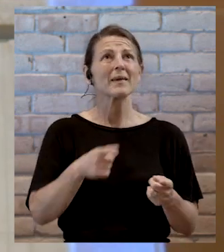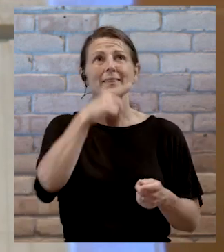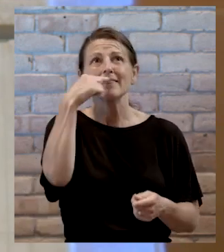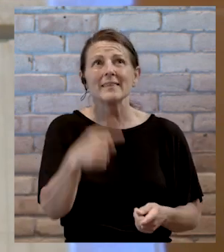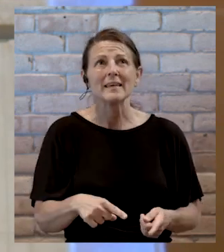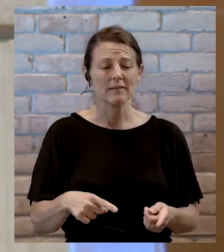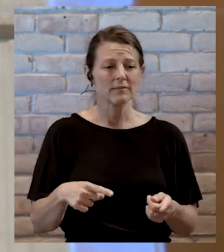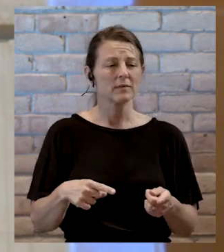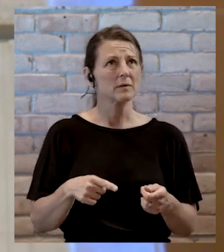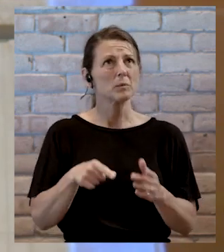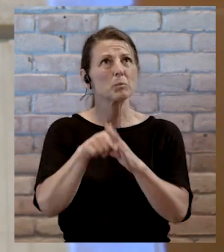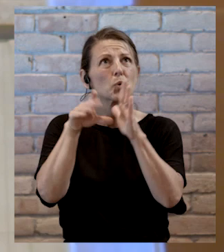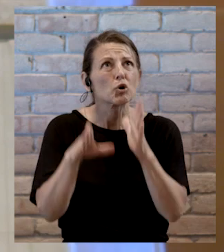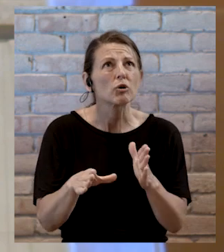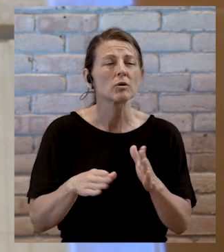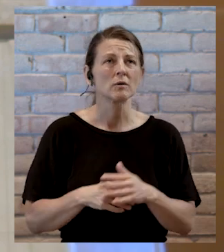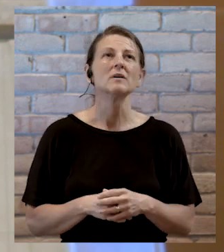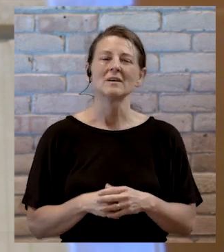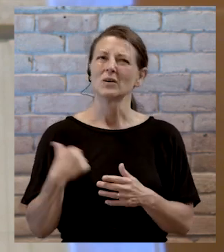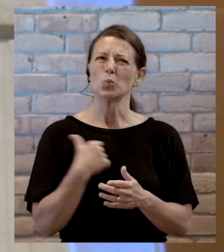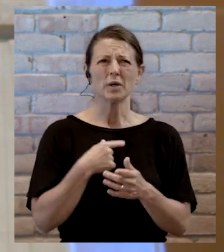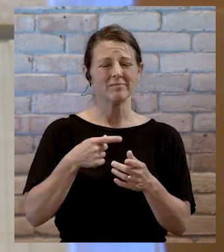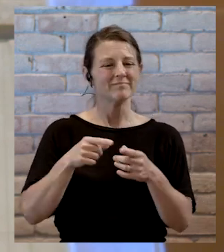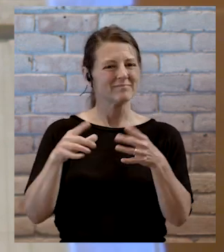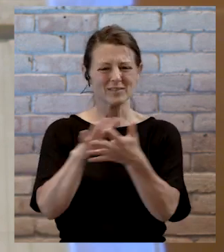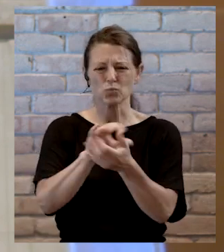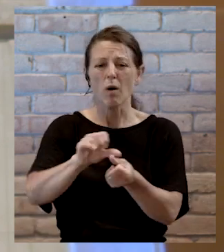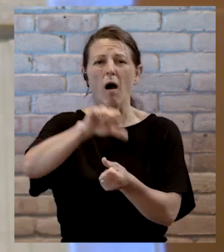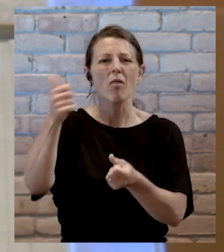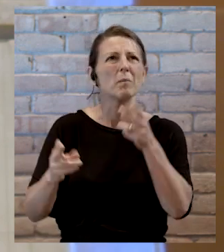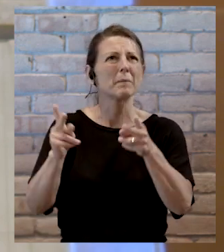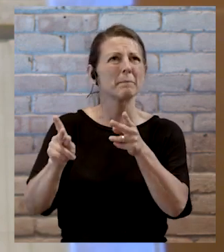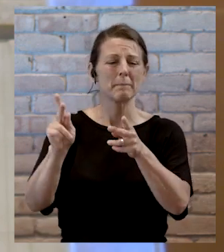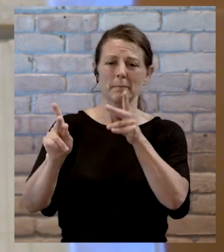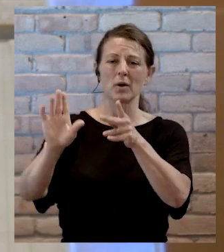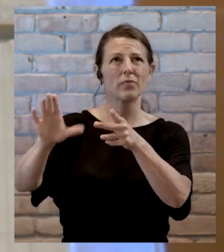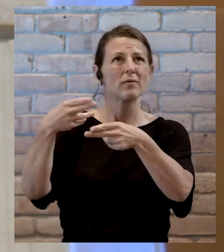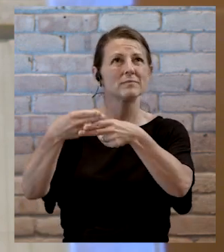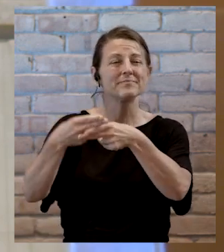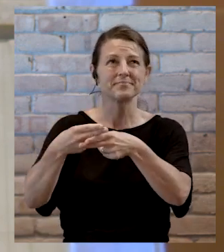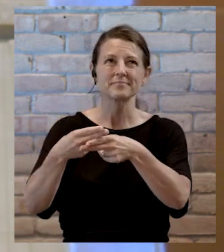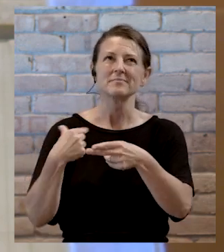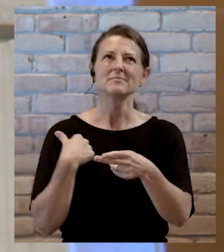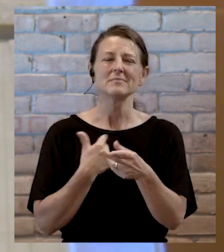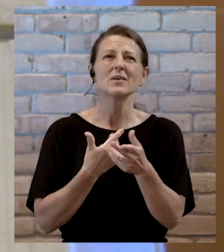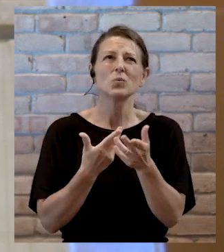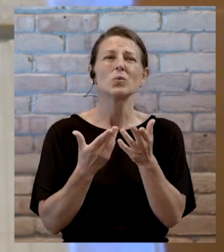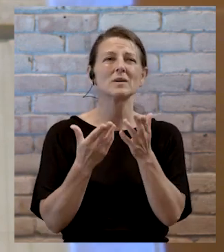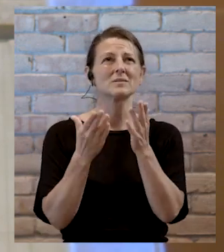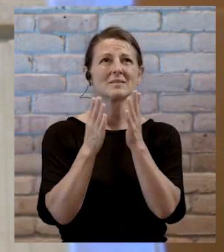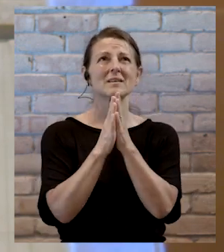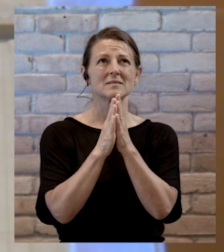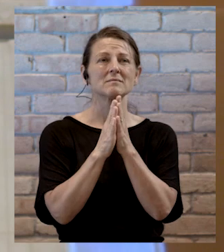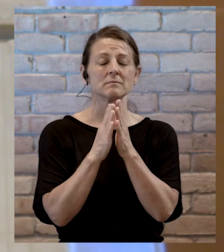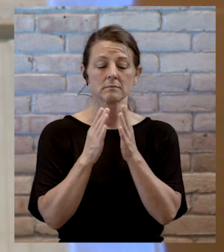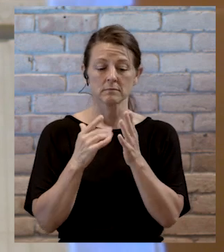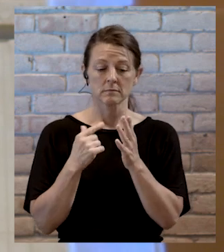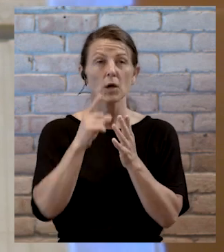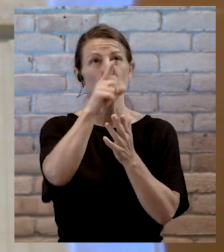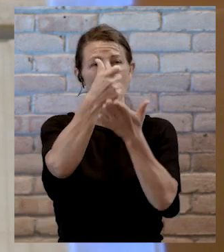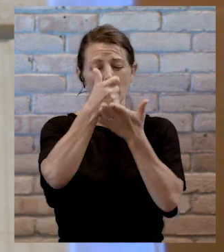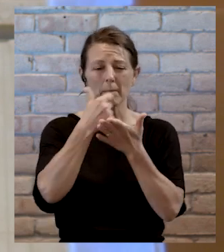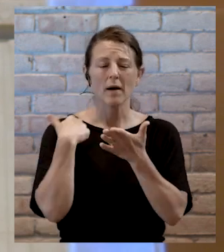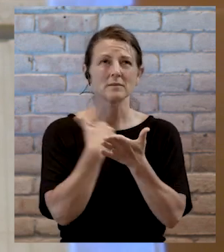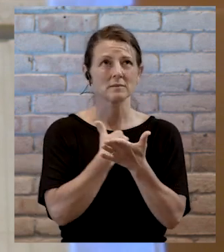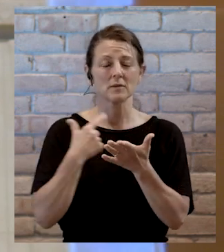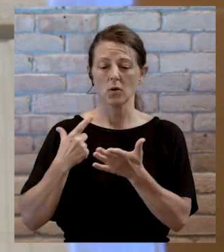reputations. Lord, we pray that you would hear us as we lay our sins before you. We